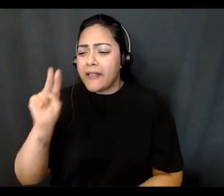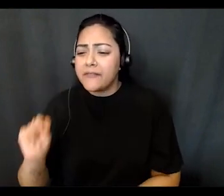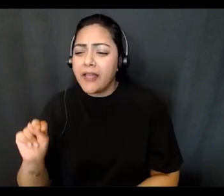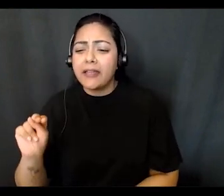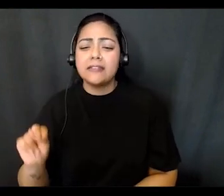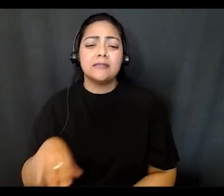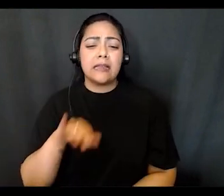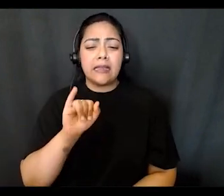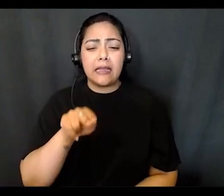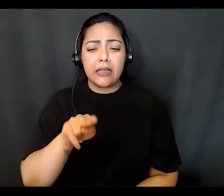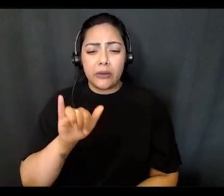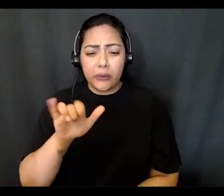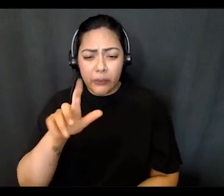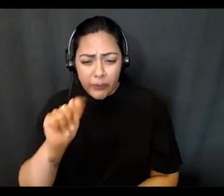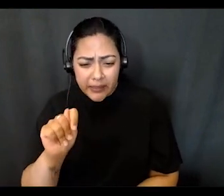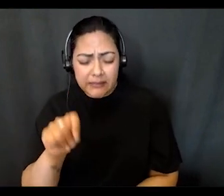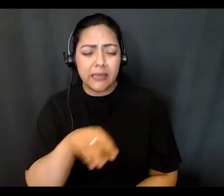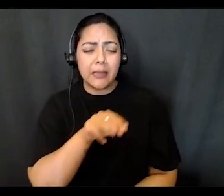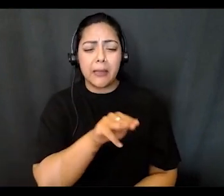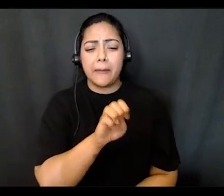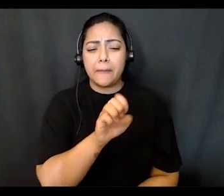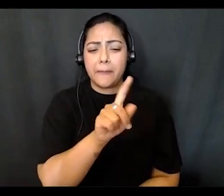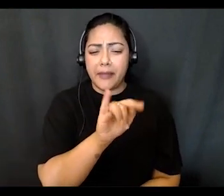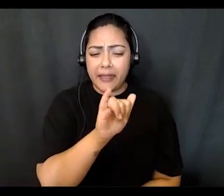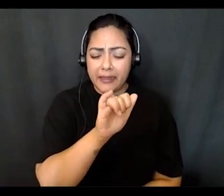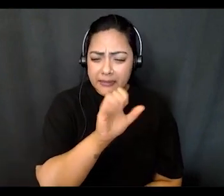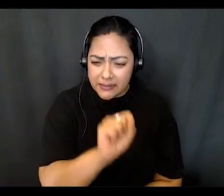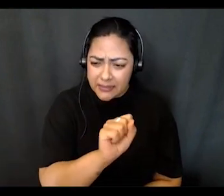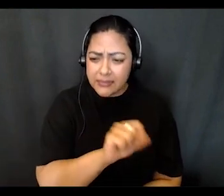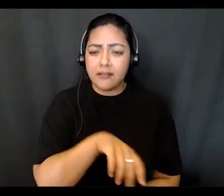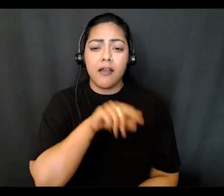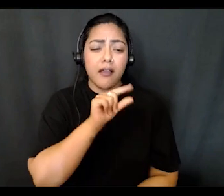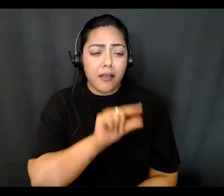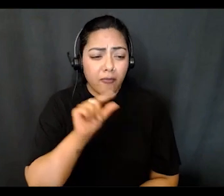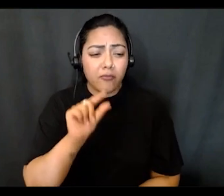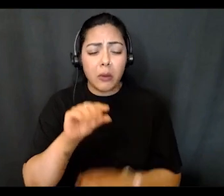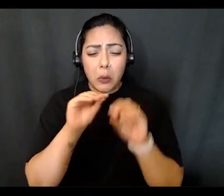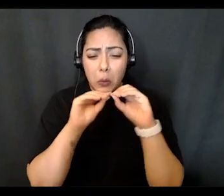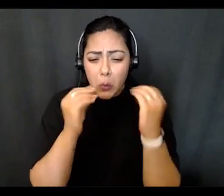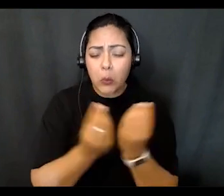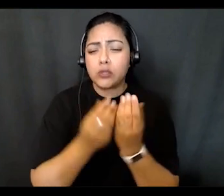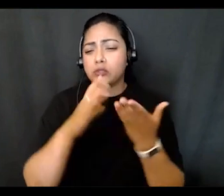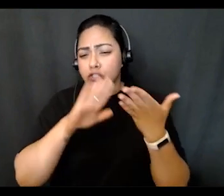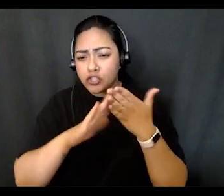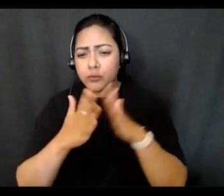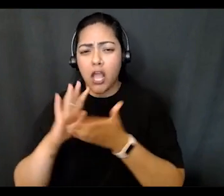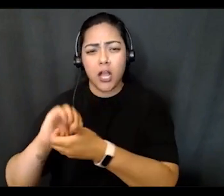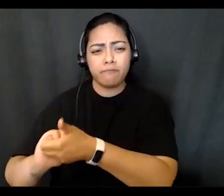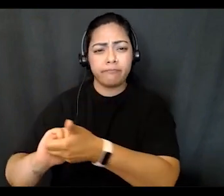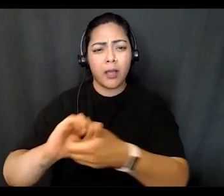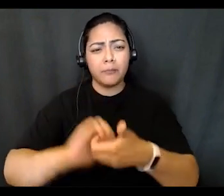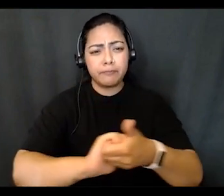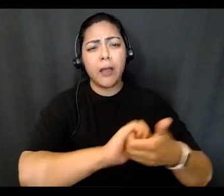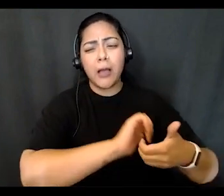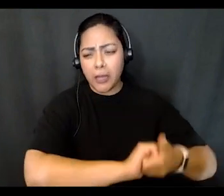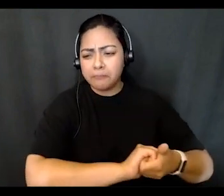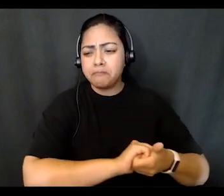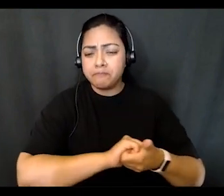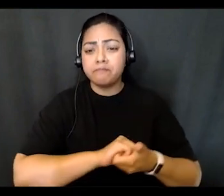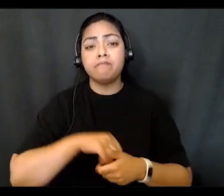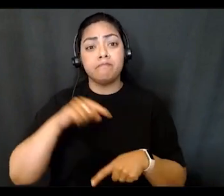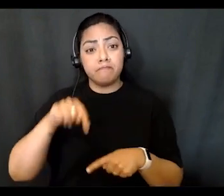Inuit, and Métis government organizations and communities. This land acknowledgement serves as an act